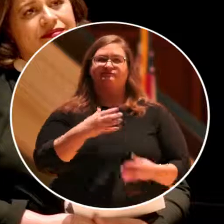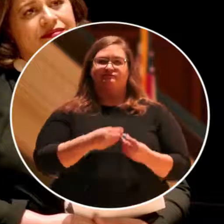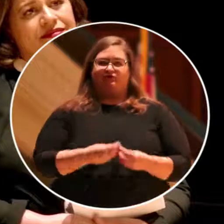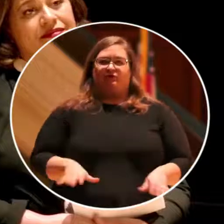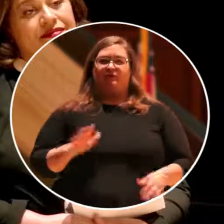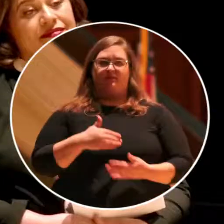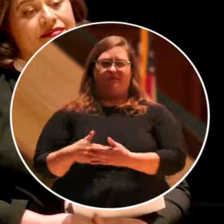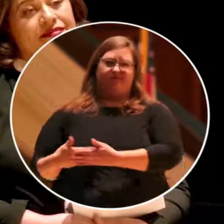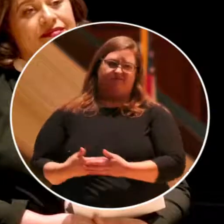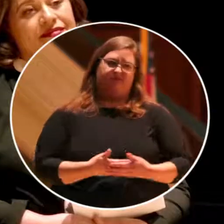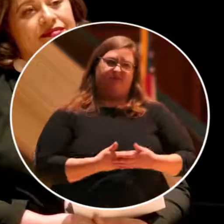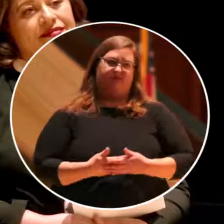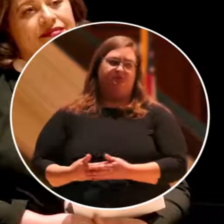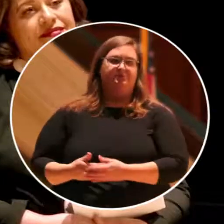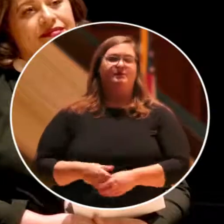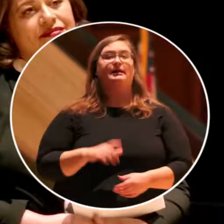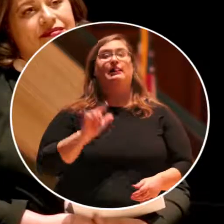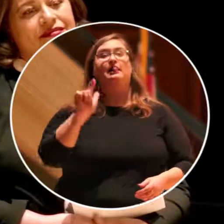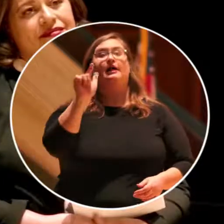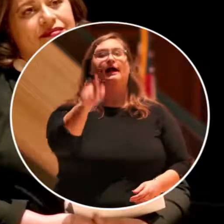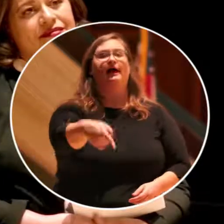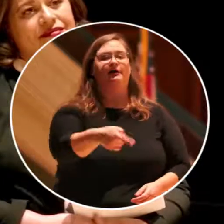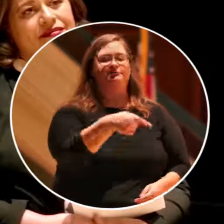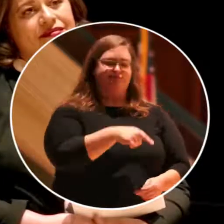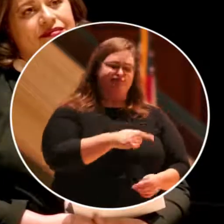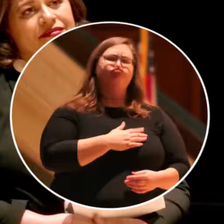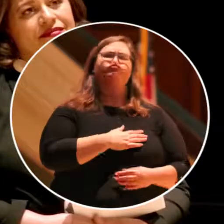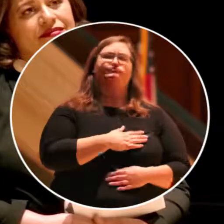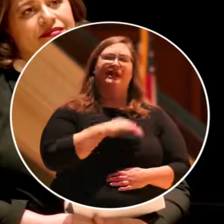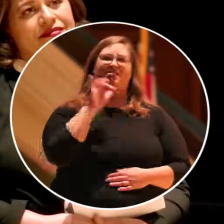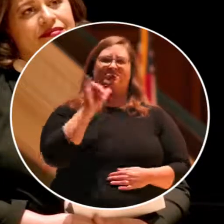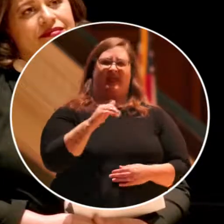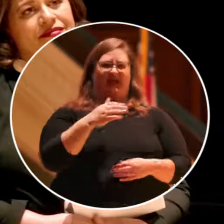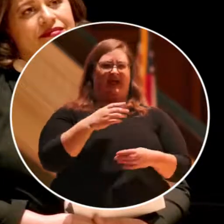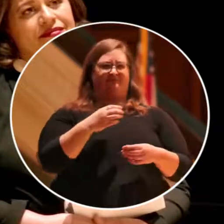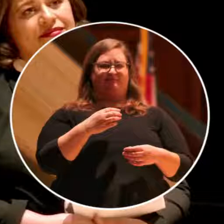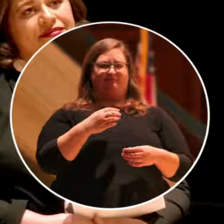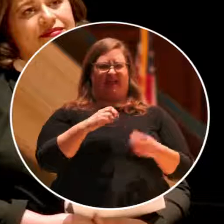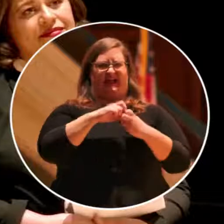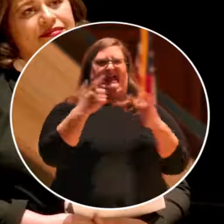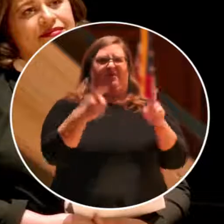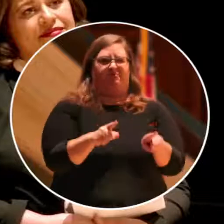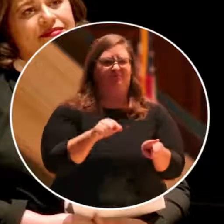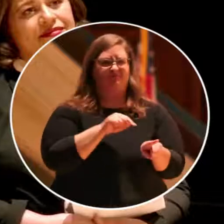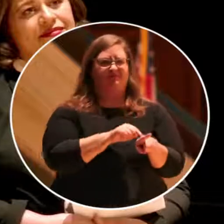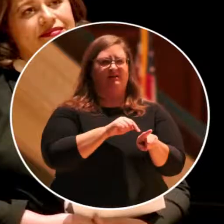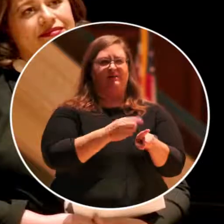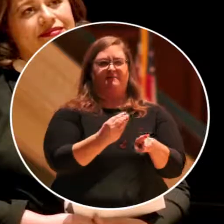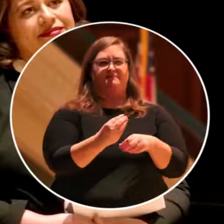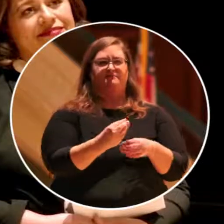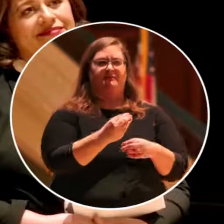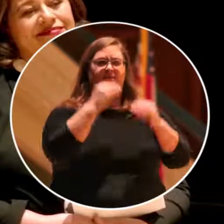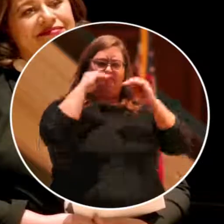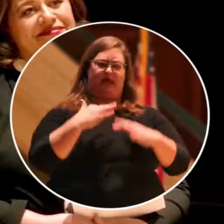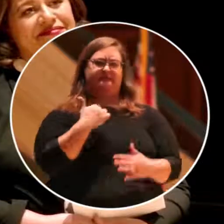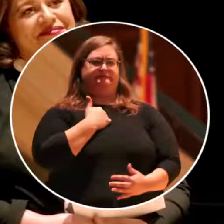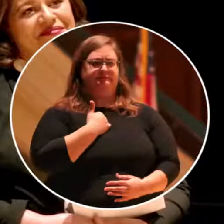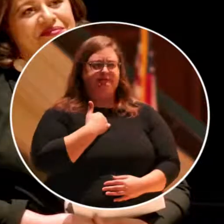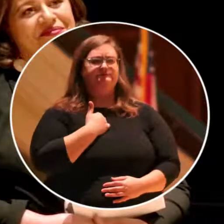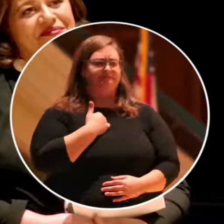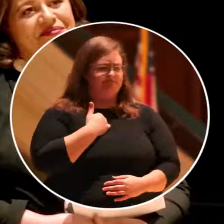blessing. I have few memories of my mother sitting still. She was always cleaning,